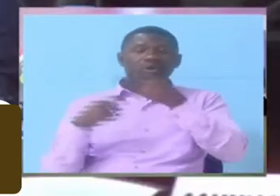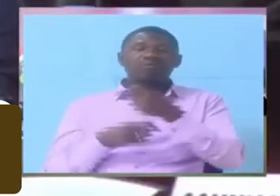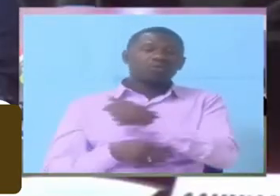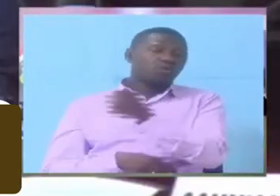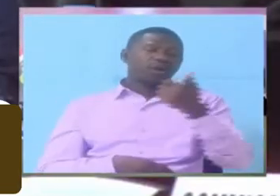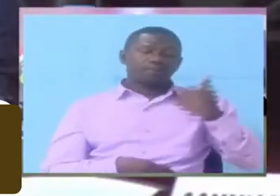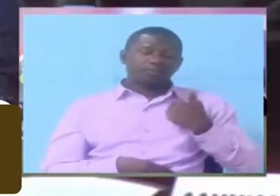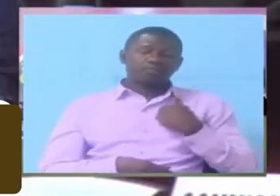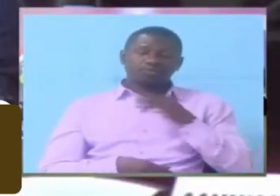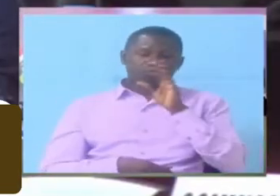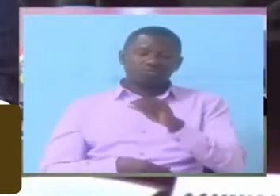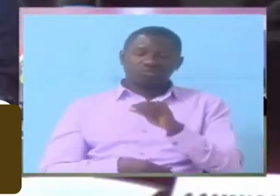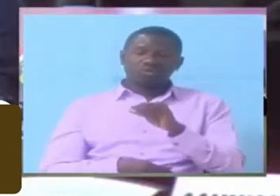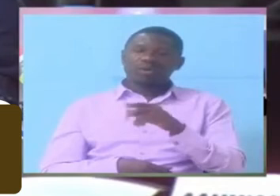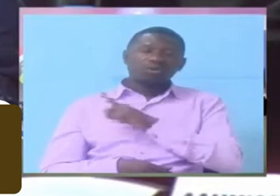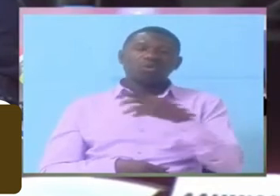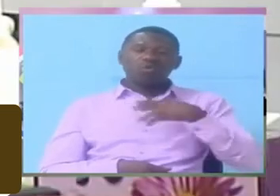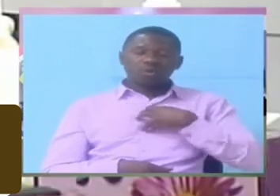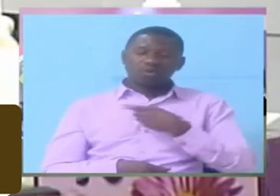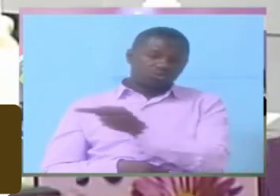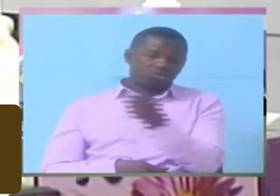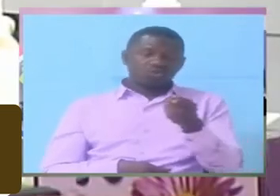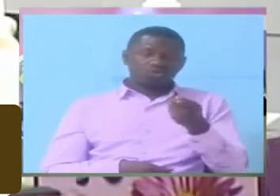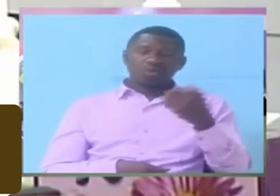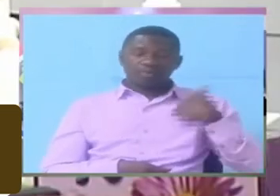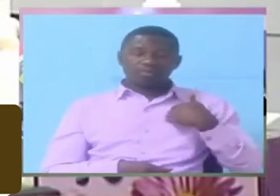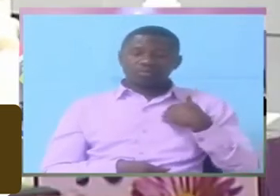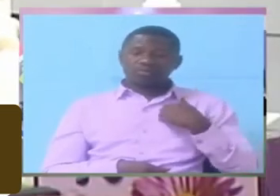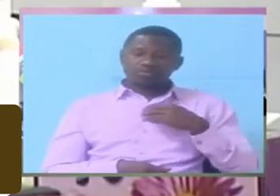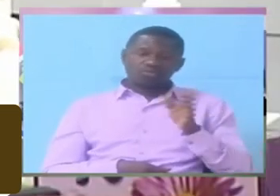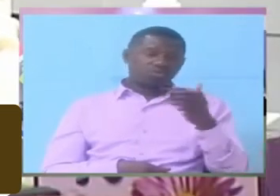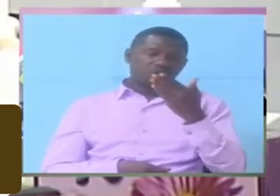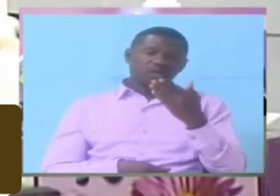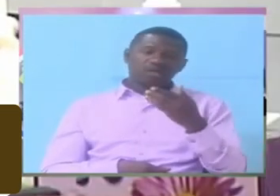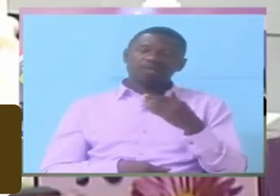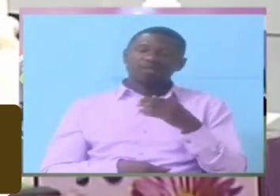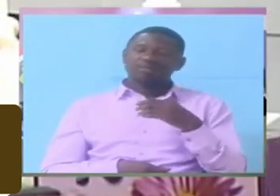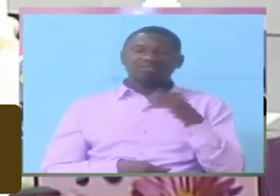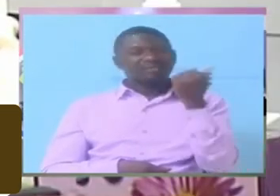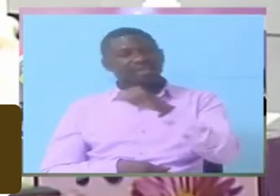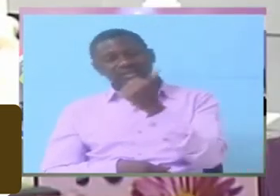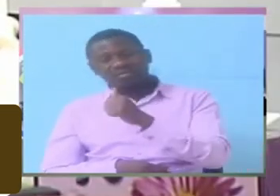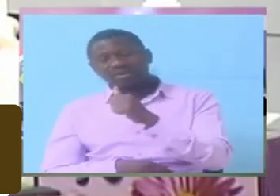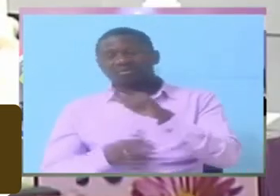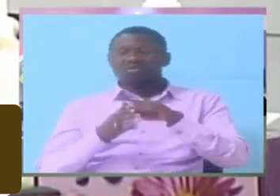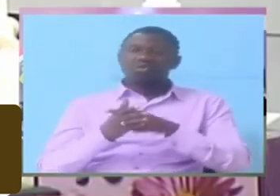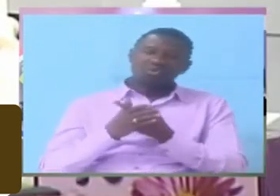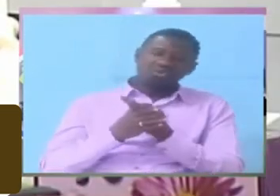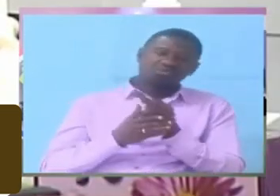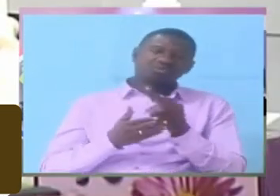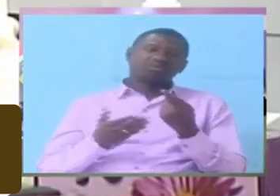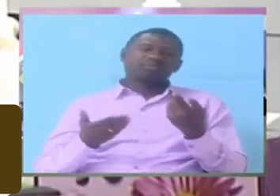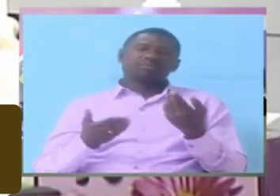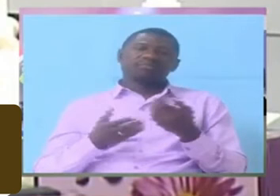umu lubita o kamo tamani. And I don't want to subject those people to those type of harassment. And mbe kamo